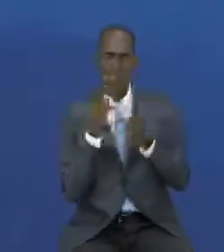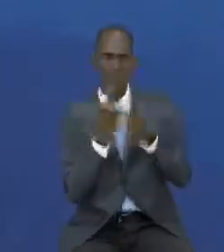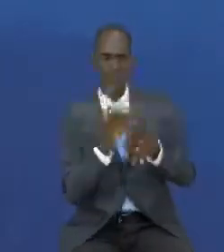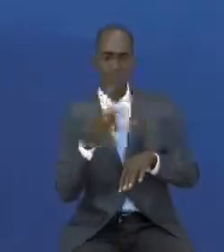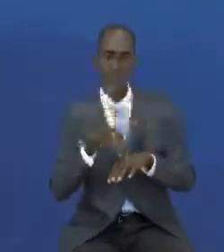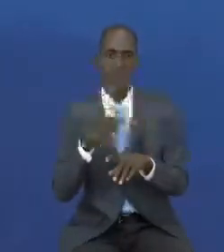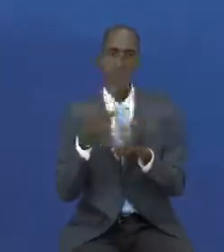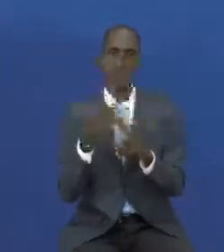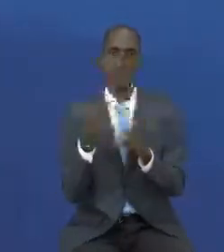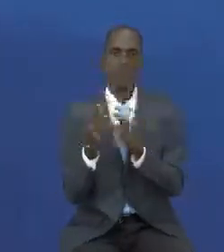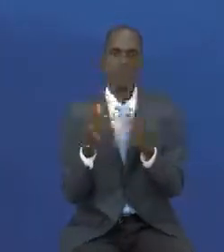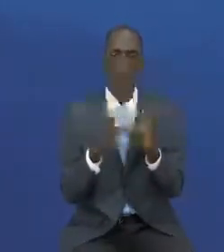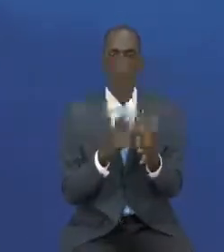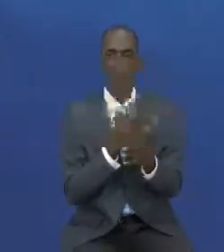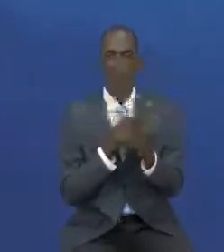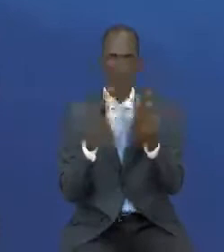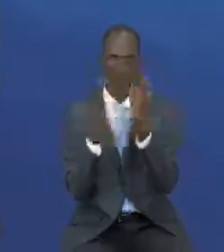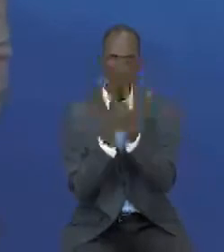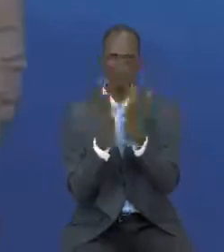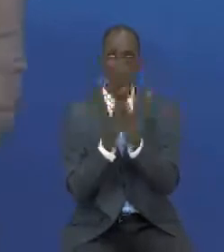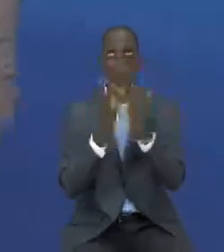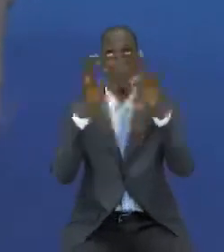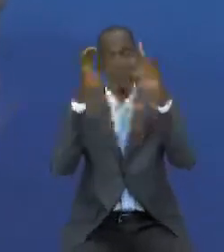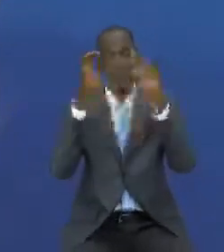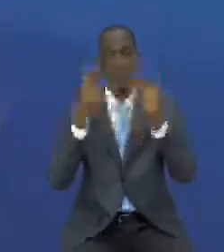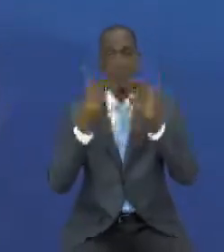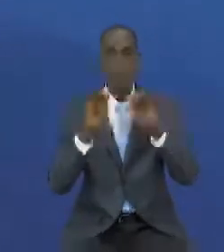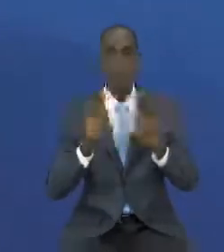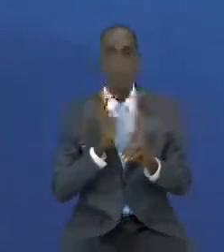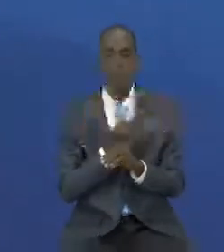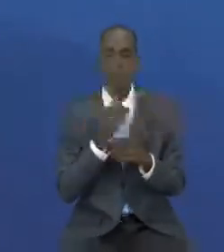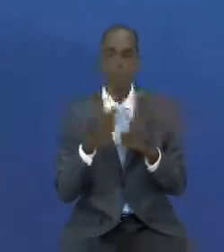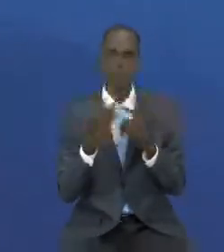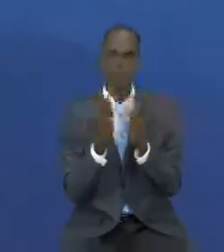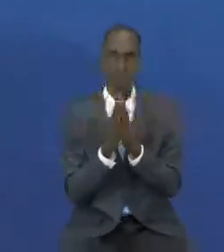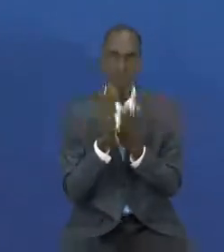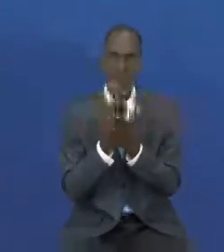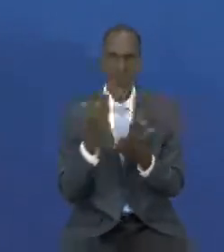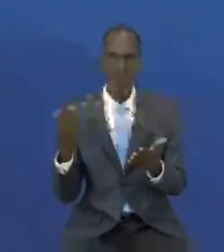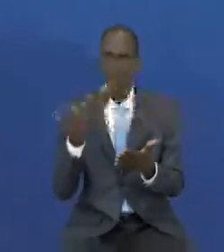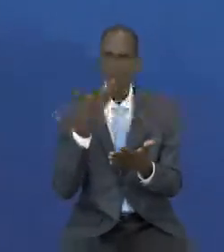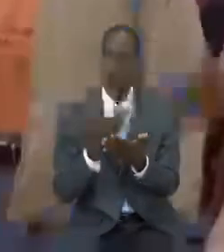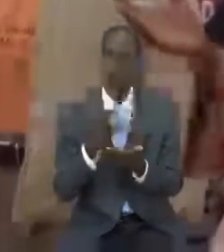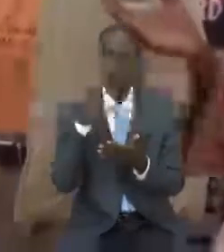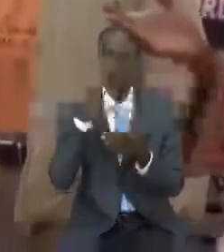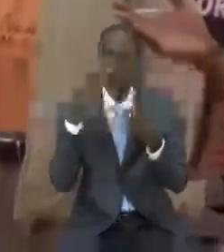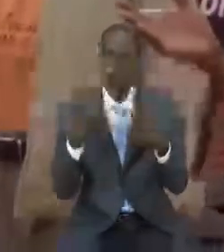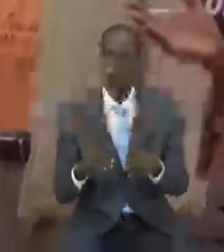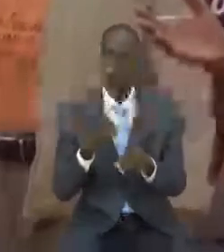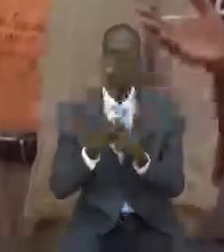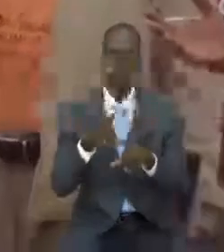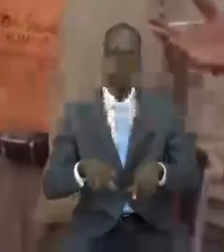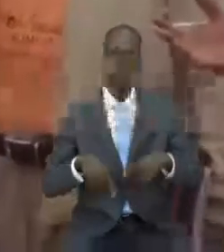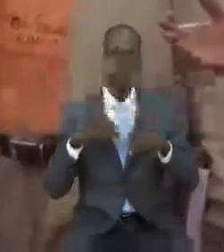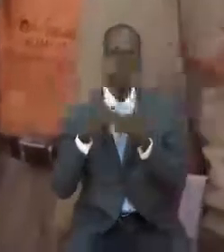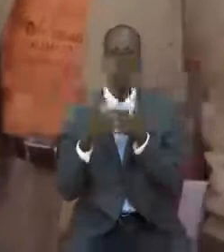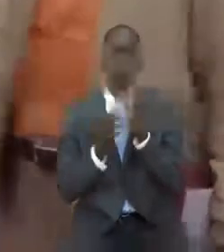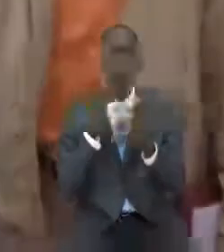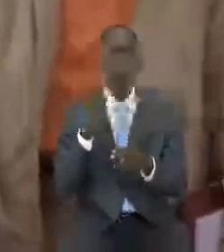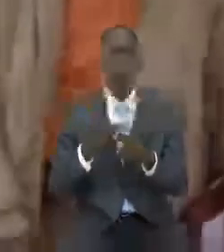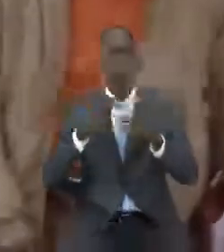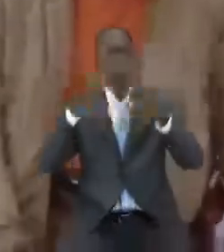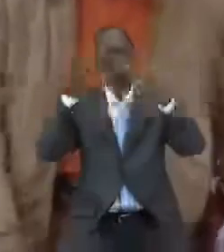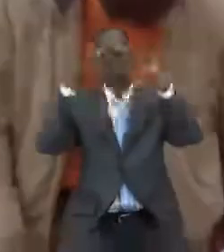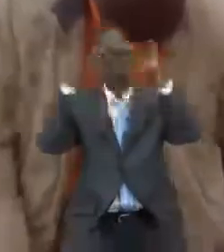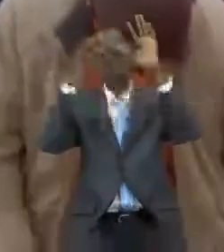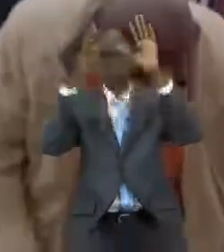the prayer he taught us to pray. Something good will happen in your life. Father,